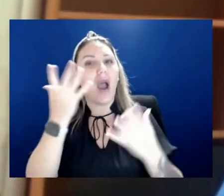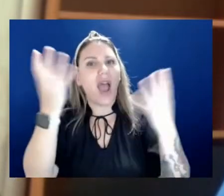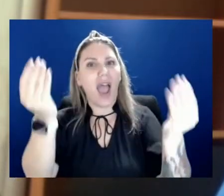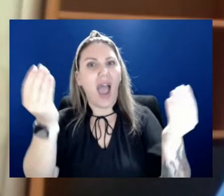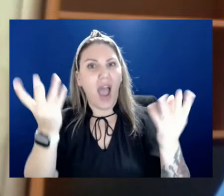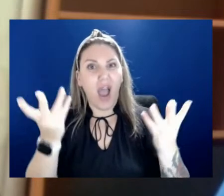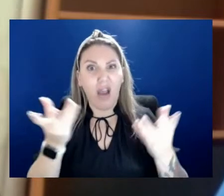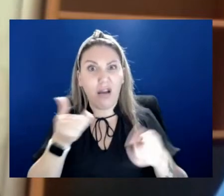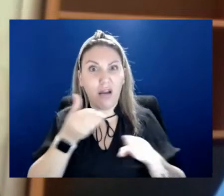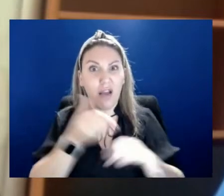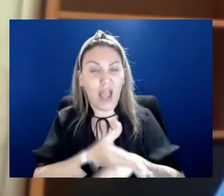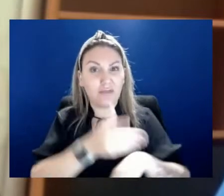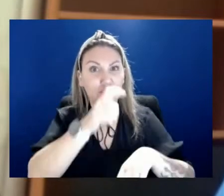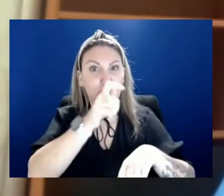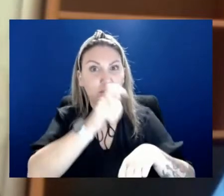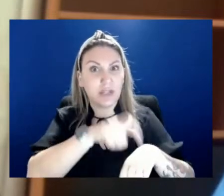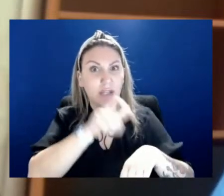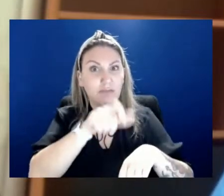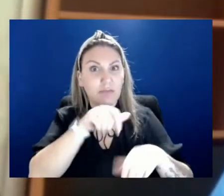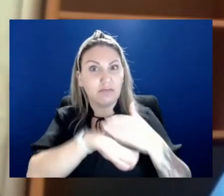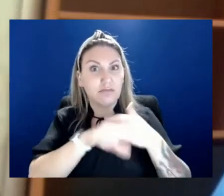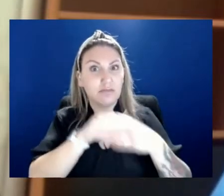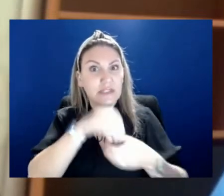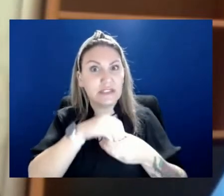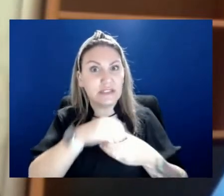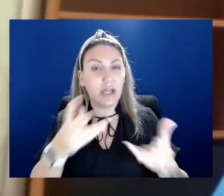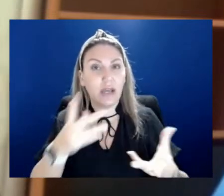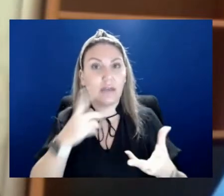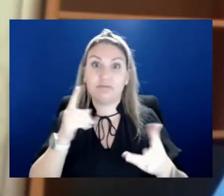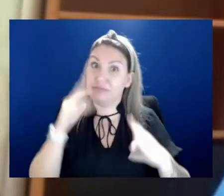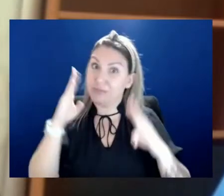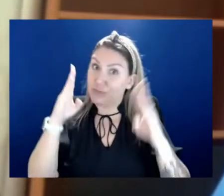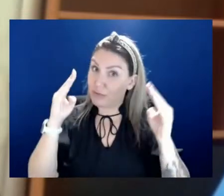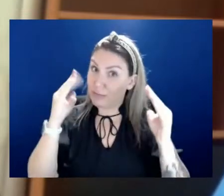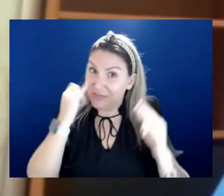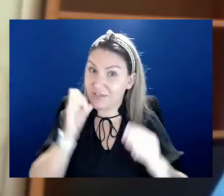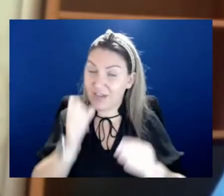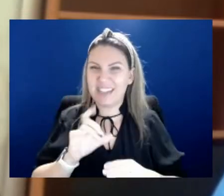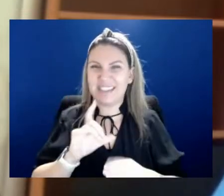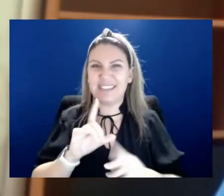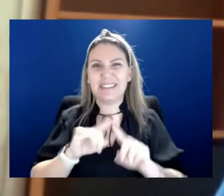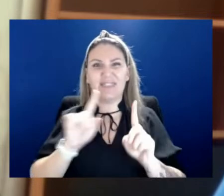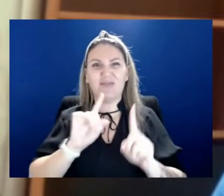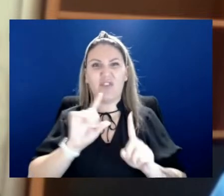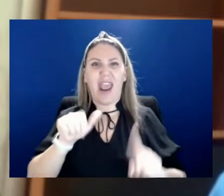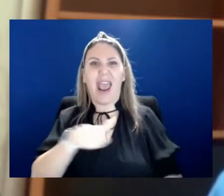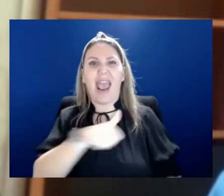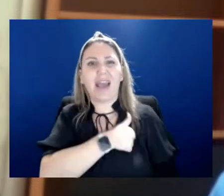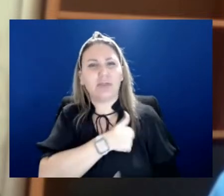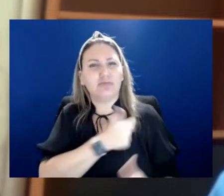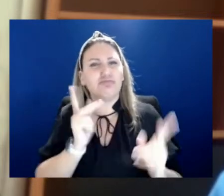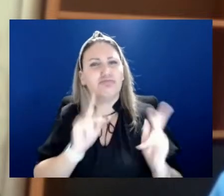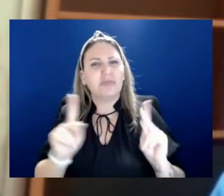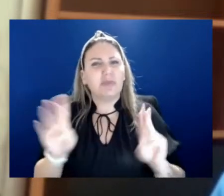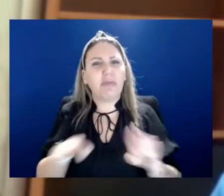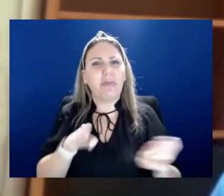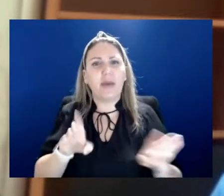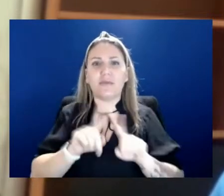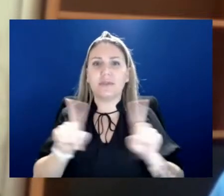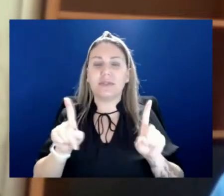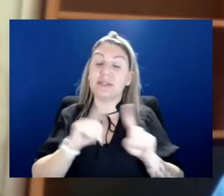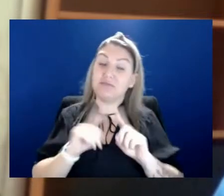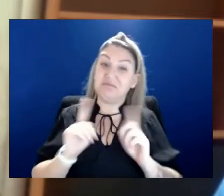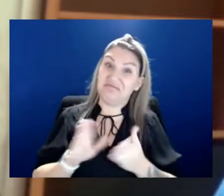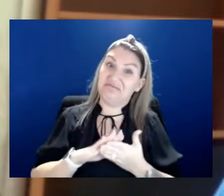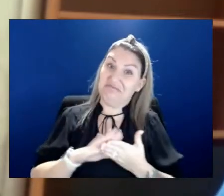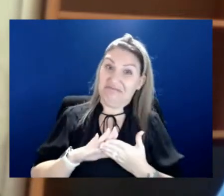curfew. Otherwise, you're going to be in trouble. So it's a different attitude here. And honestly, it's refreshing